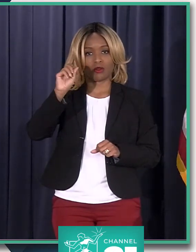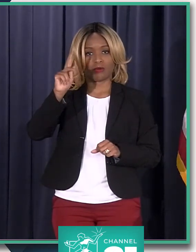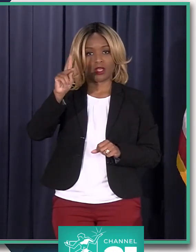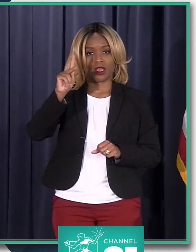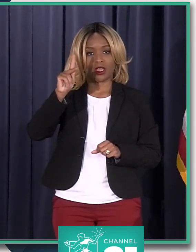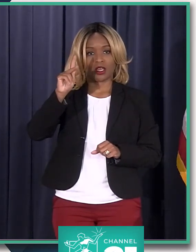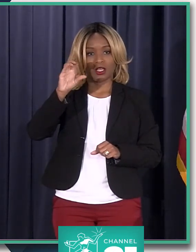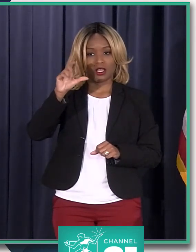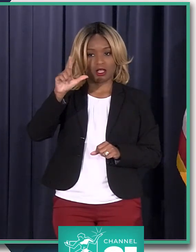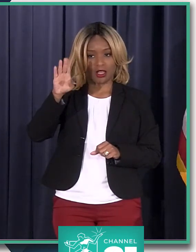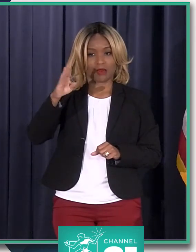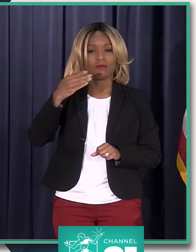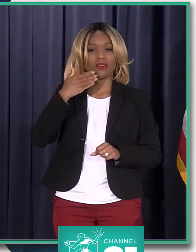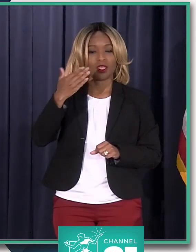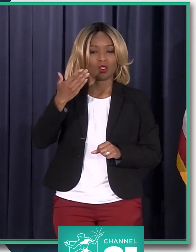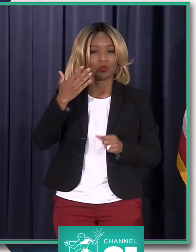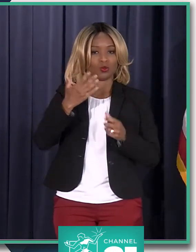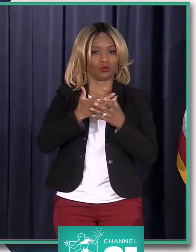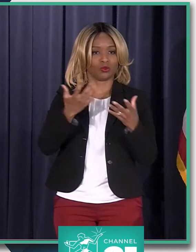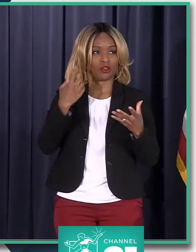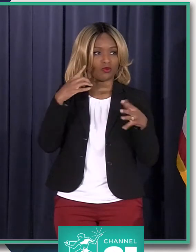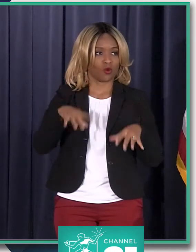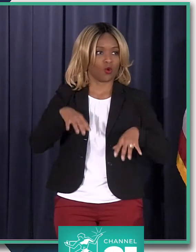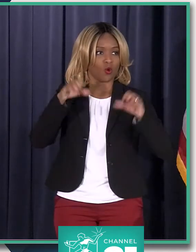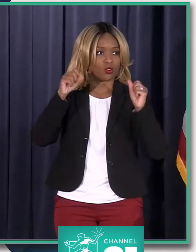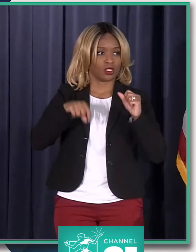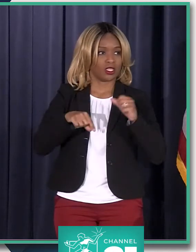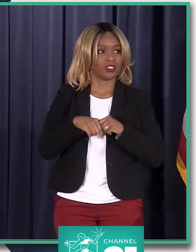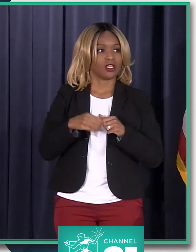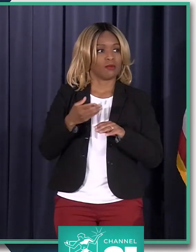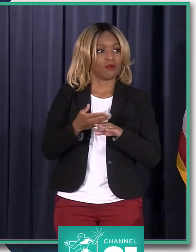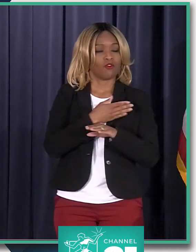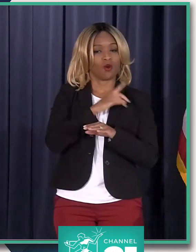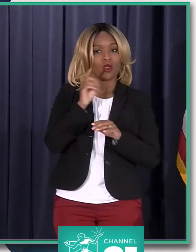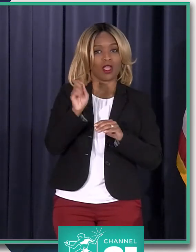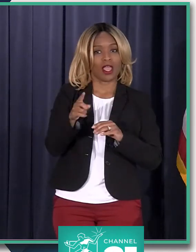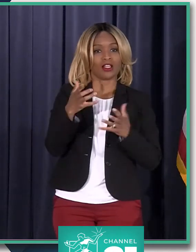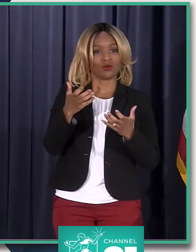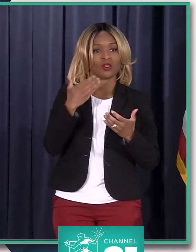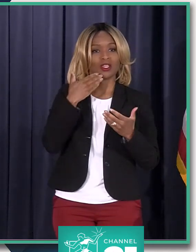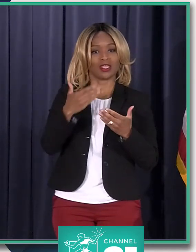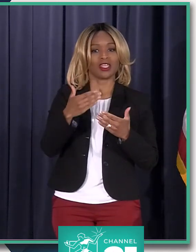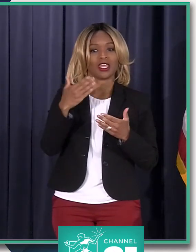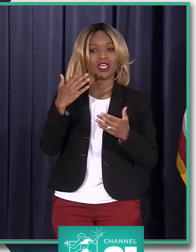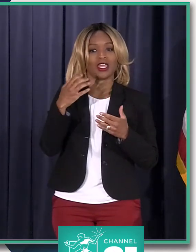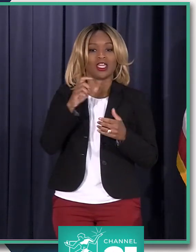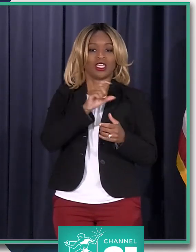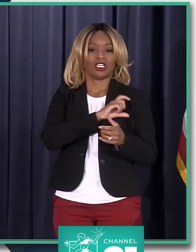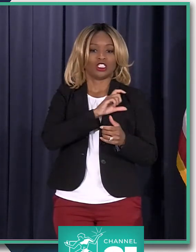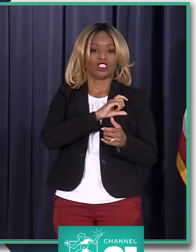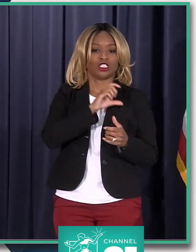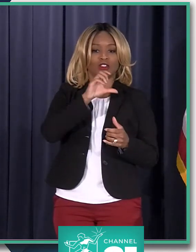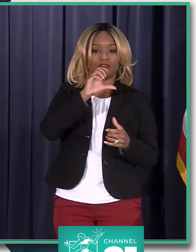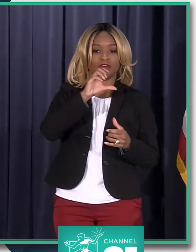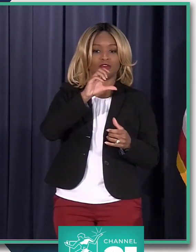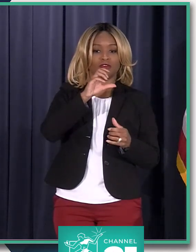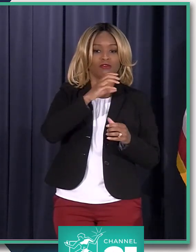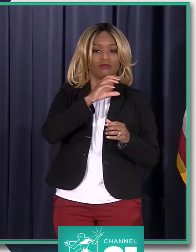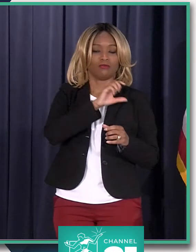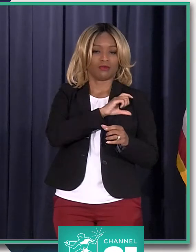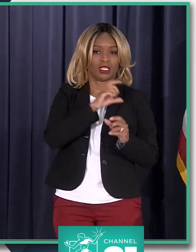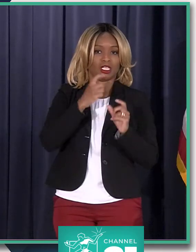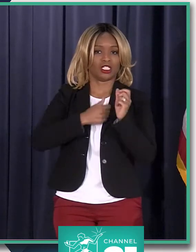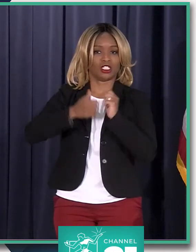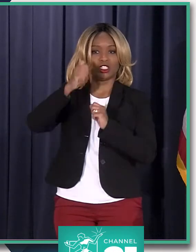much for having us today. Before I ask my question, I do want to thank Chief Craig, Deputy Chief Bettison for having